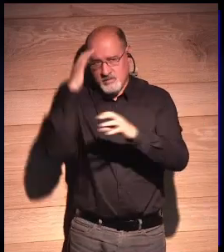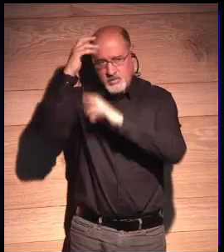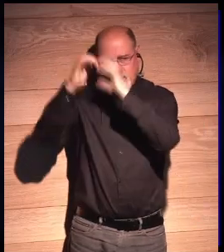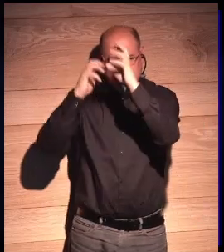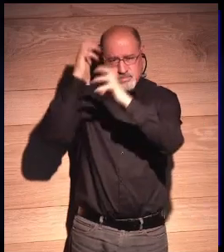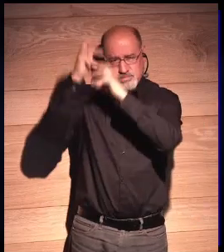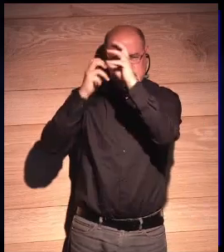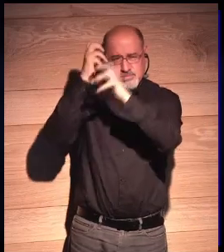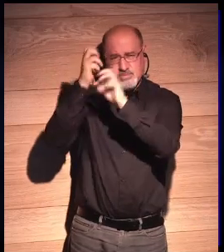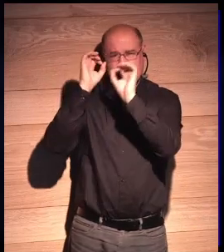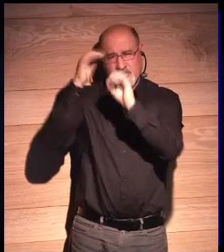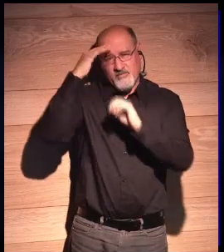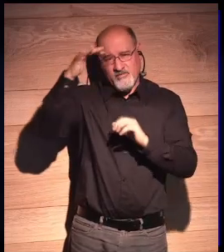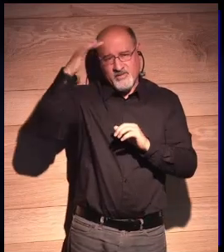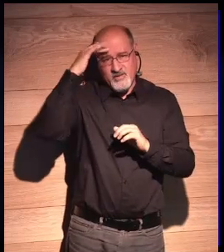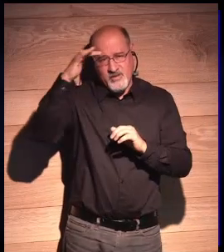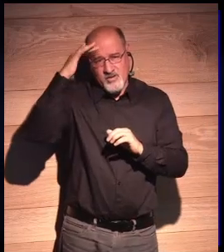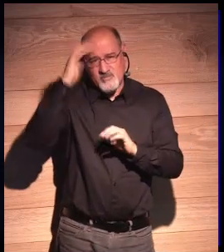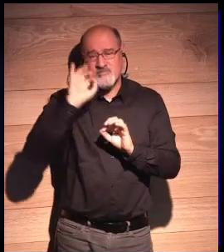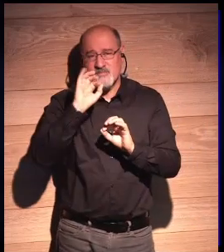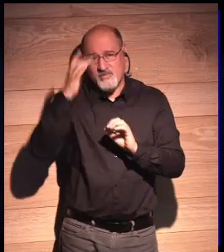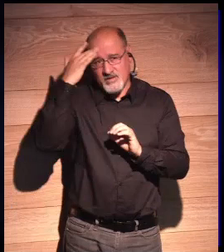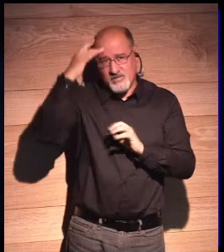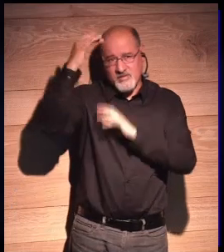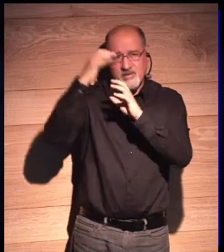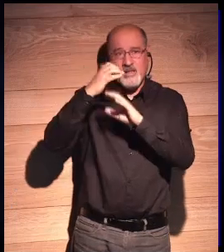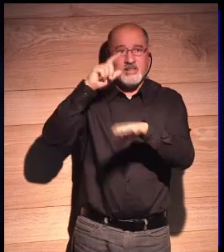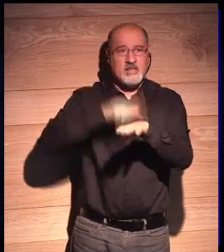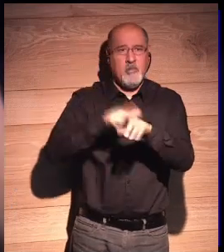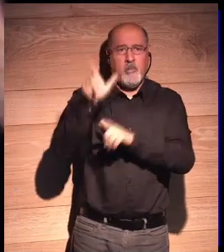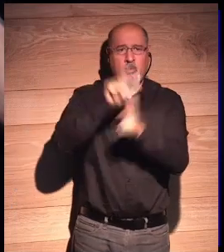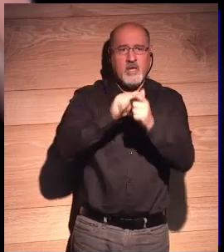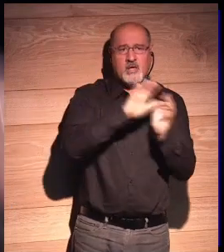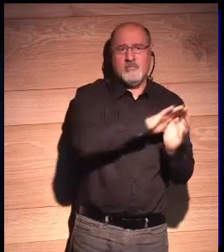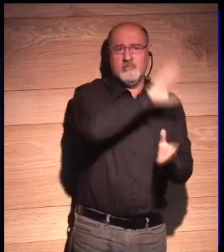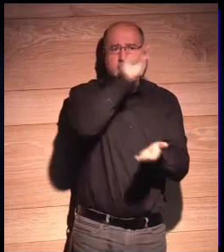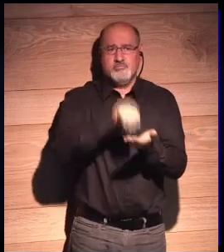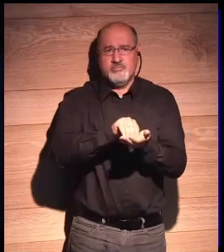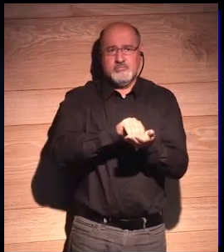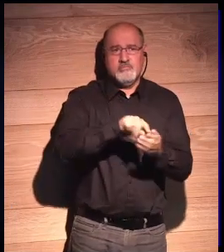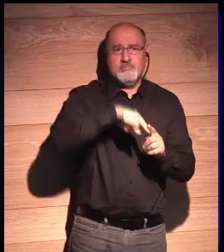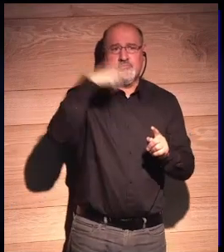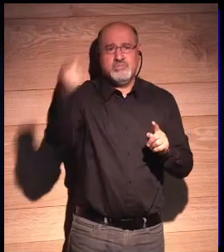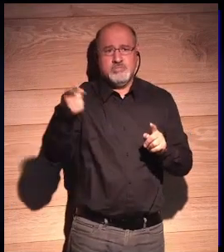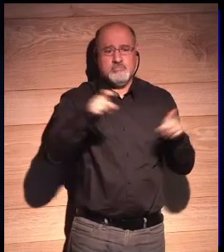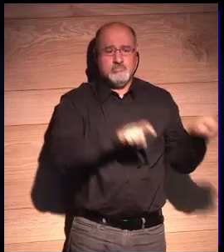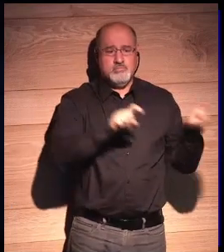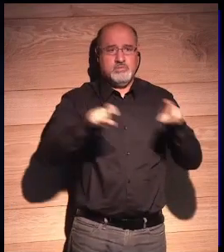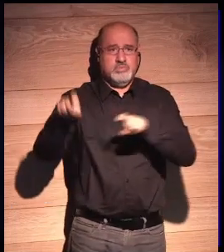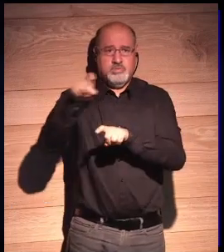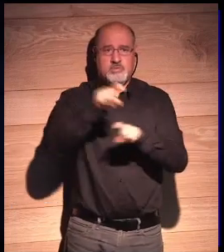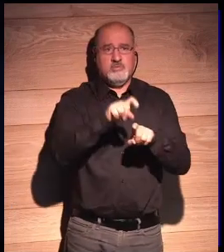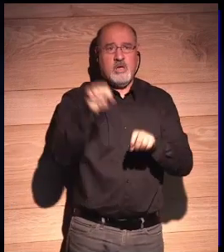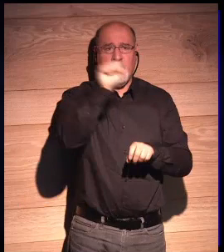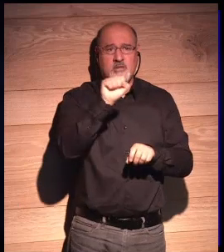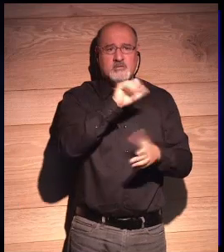that the guy could time travel, but of course it makes no sense. I have I didn't ever like come up with a reason why it's actually working. It's